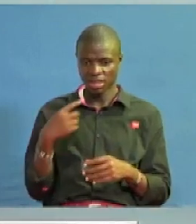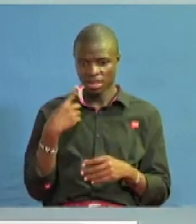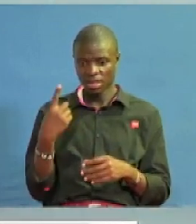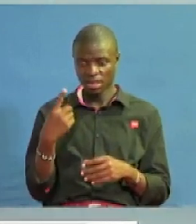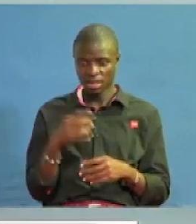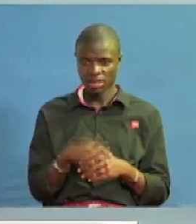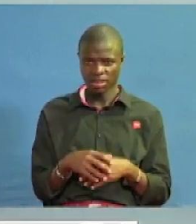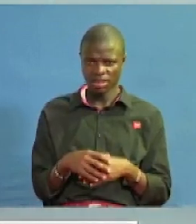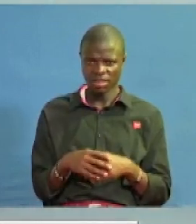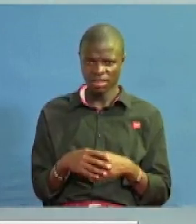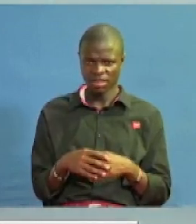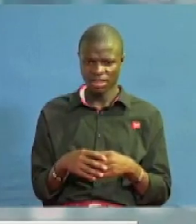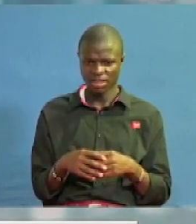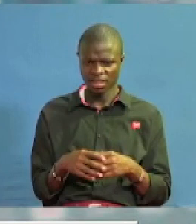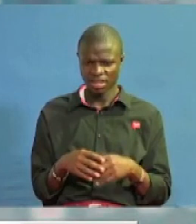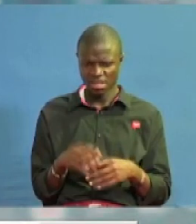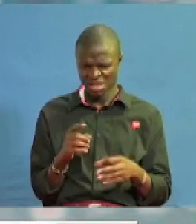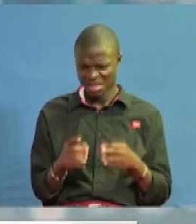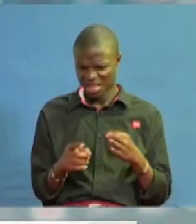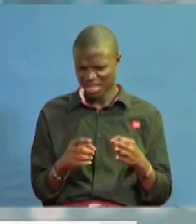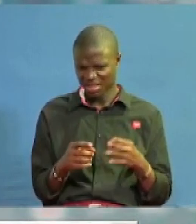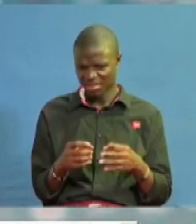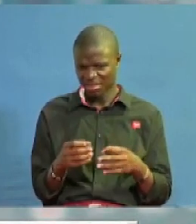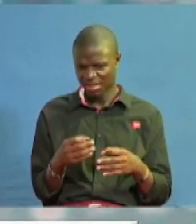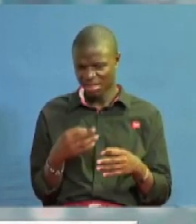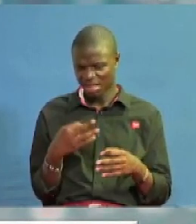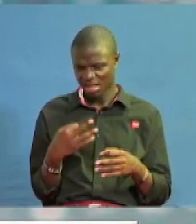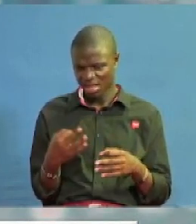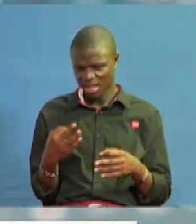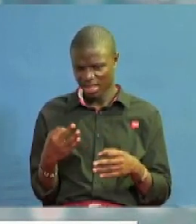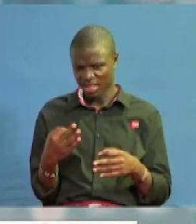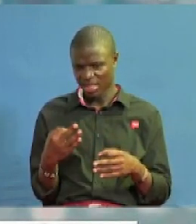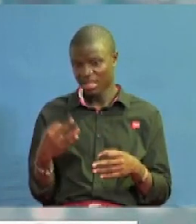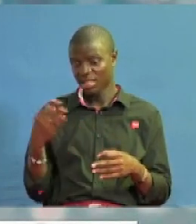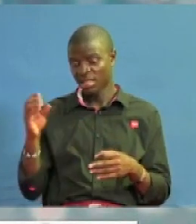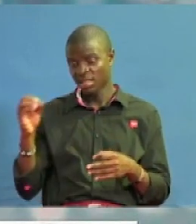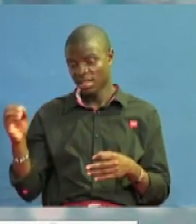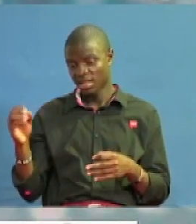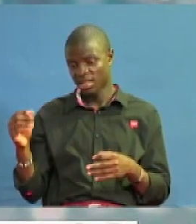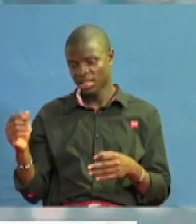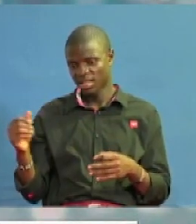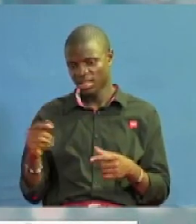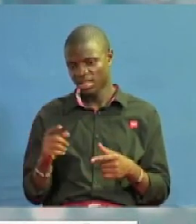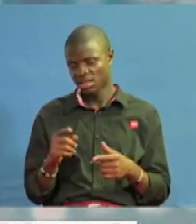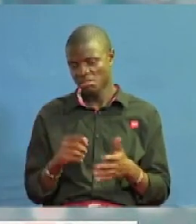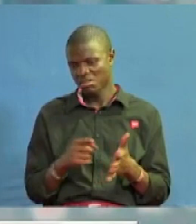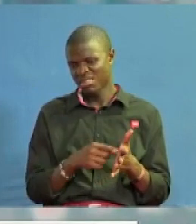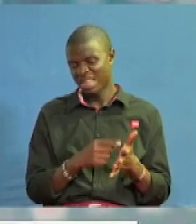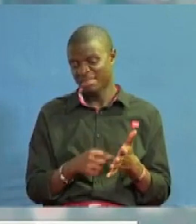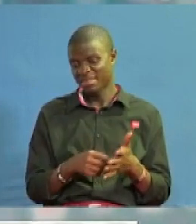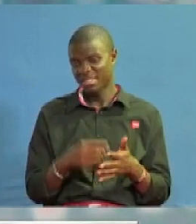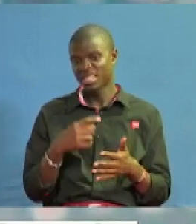really love you to solve it as well. Yes. So that would be 30 shillings times 100. All right. Okay. So that means I will need